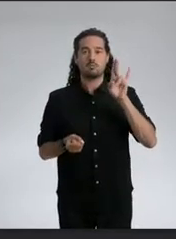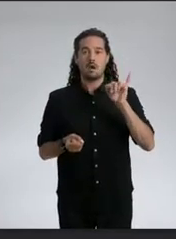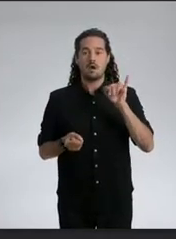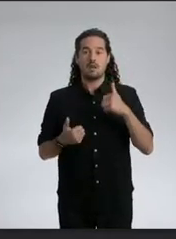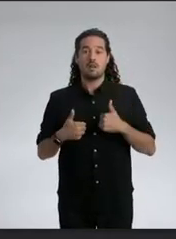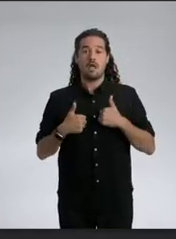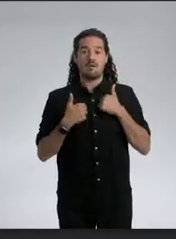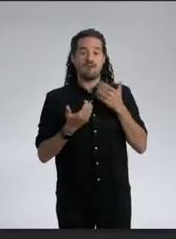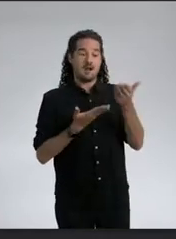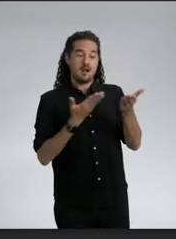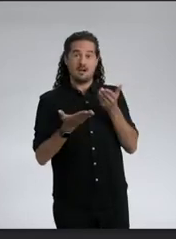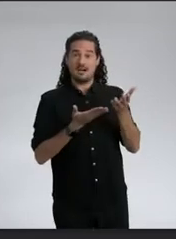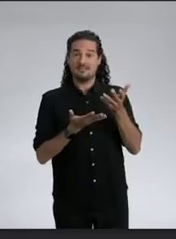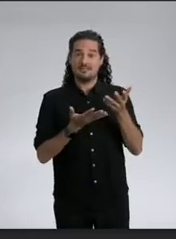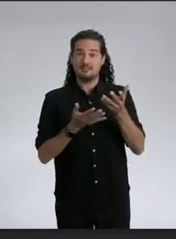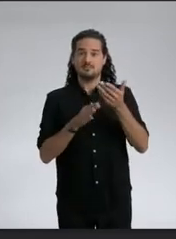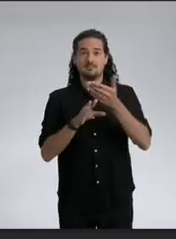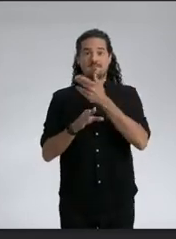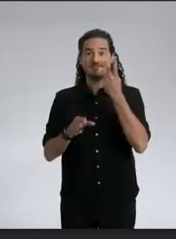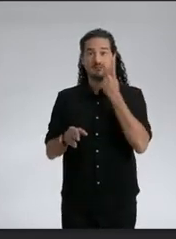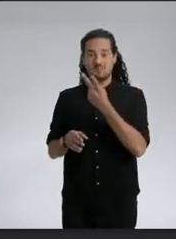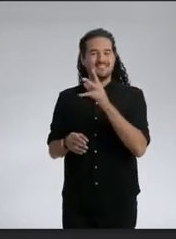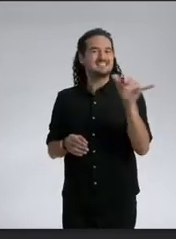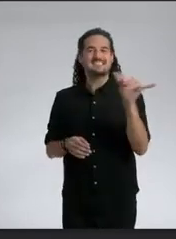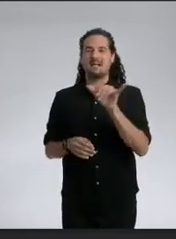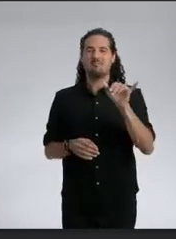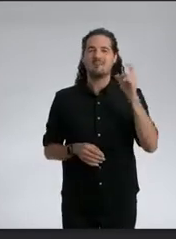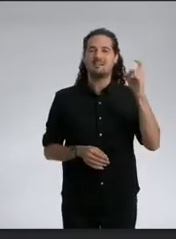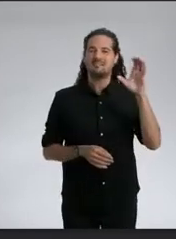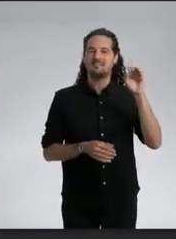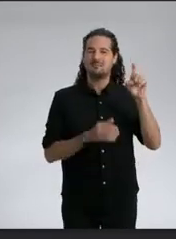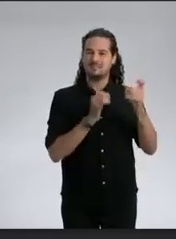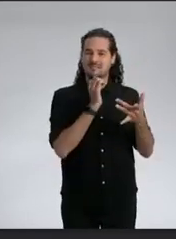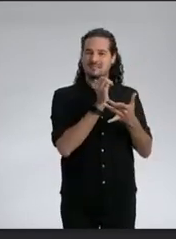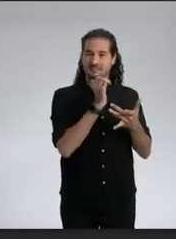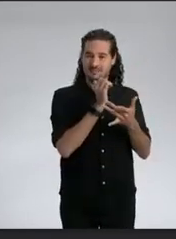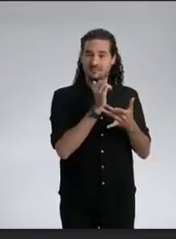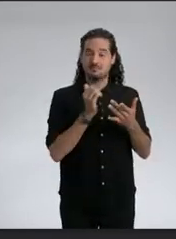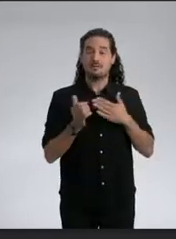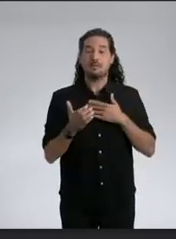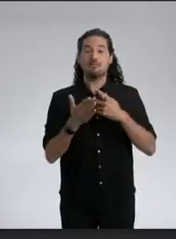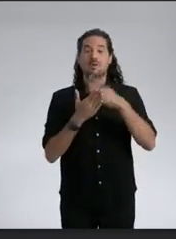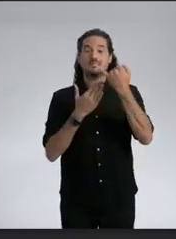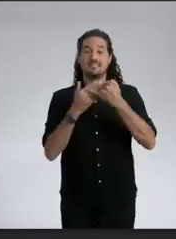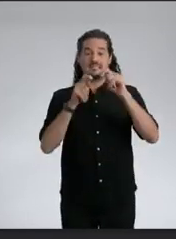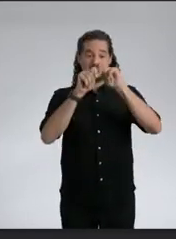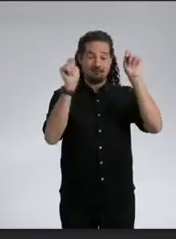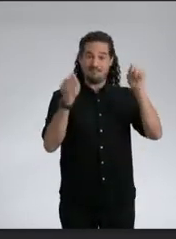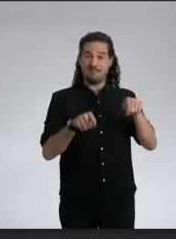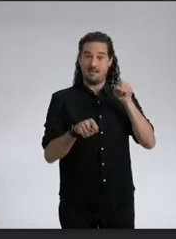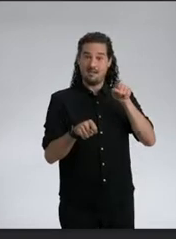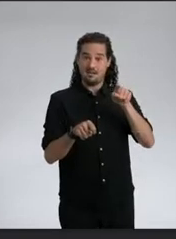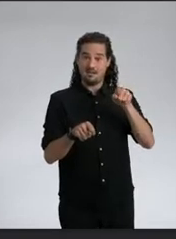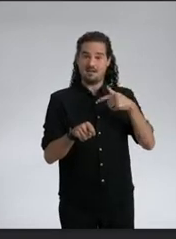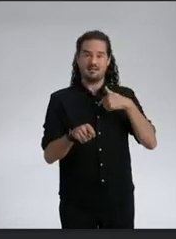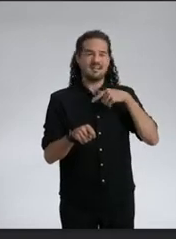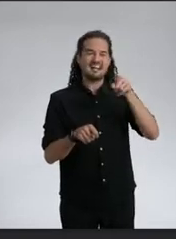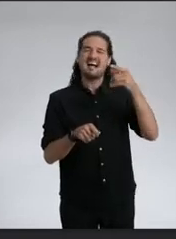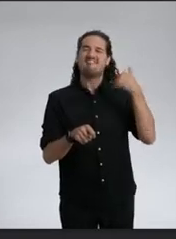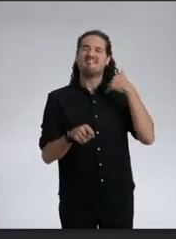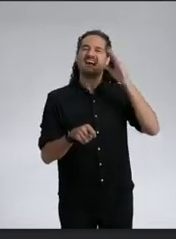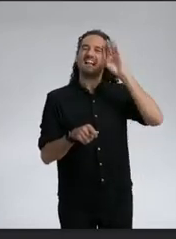technology used in Xcode. My new project template comes with a Hello World placeholder, which I can easily replace with a text view of my own.